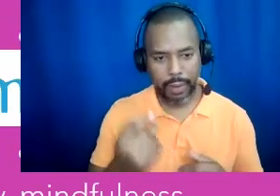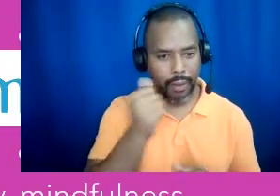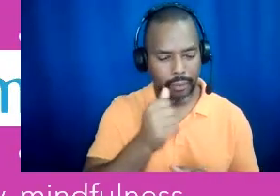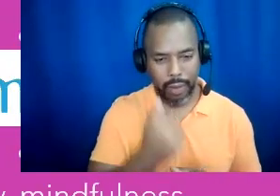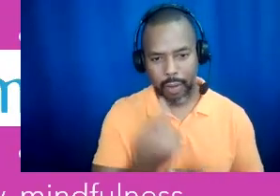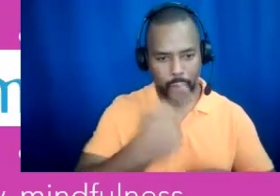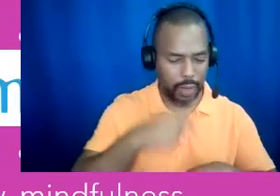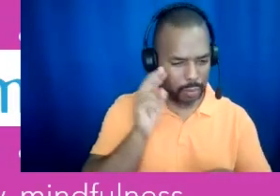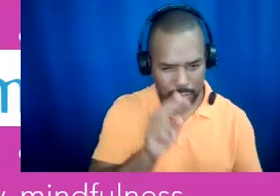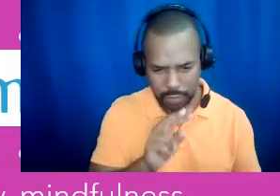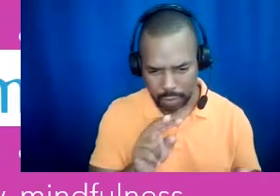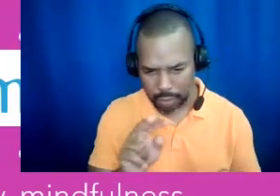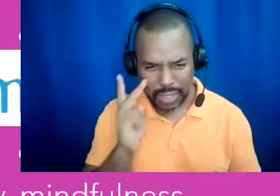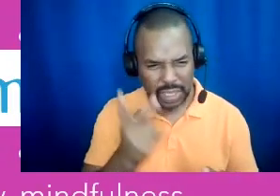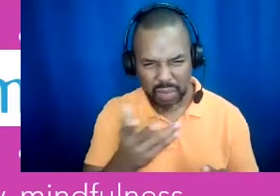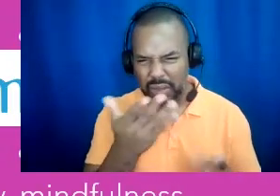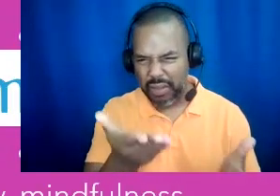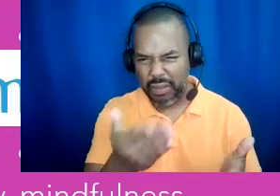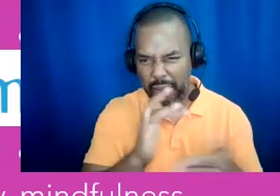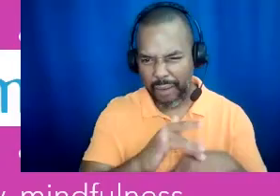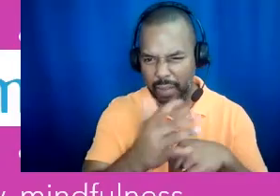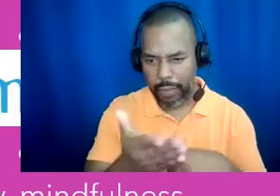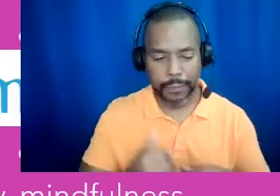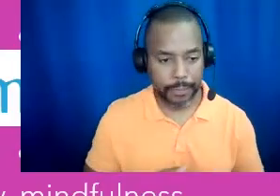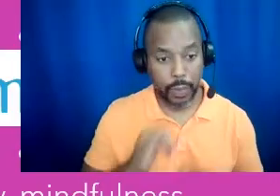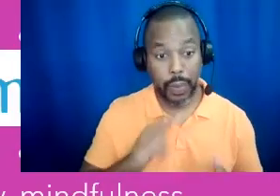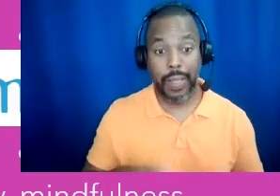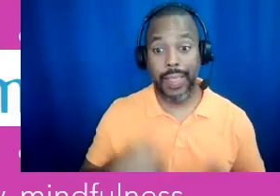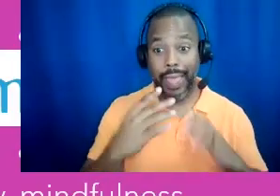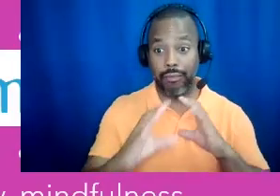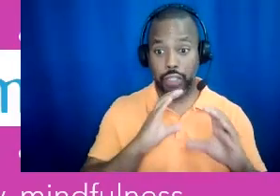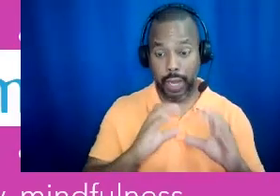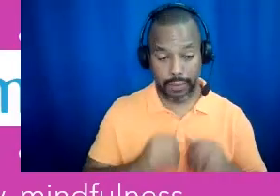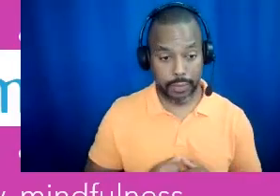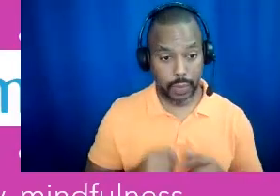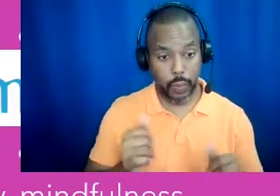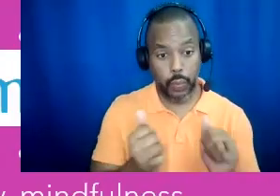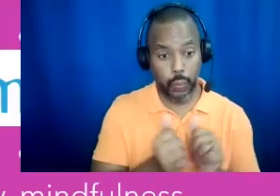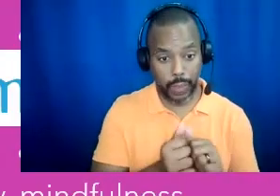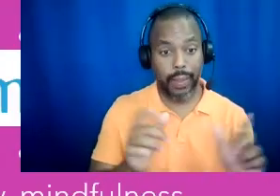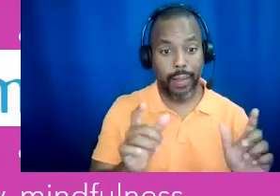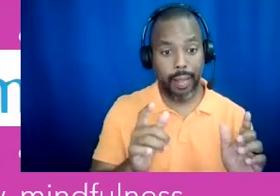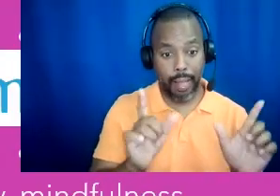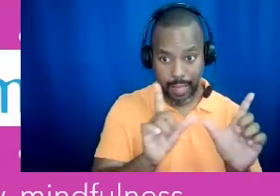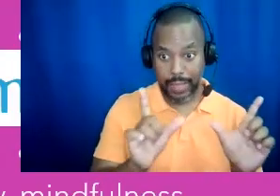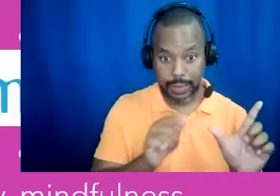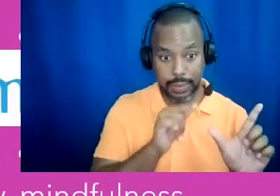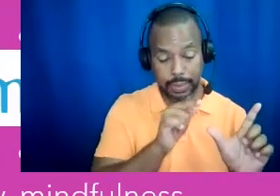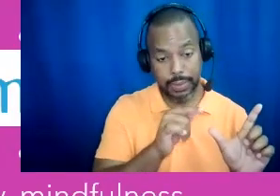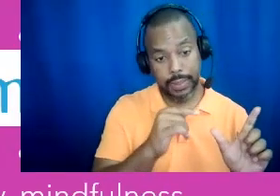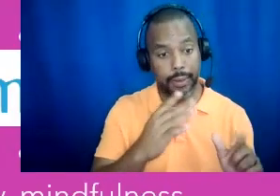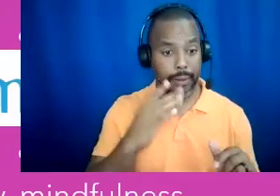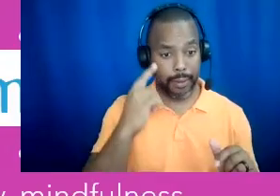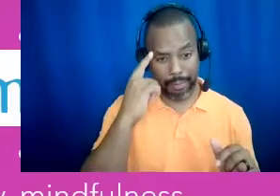and see what they have to offer. There's also live chat. So if you want to live chat with a licensed mental health counselor, you can do that